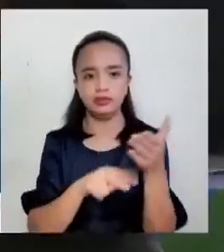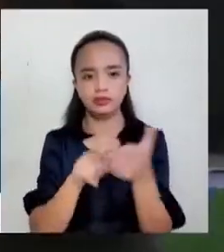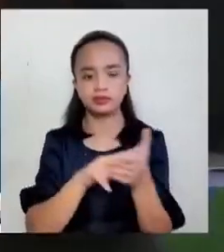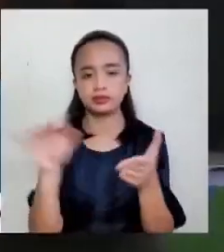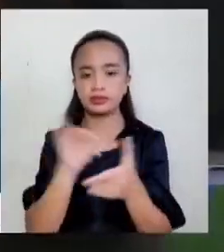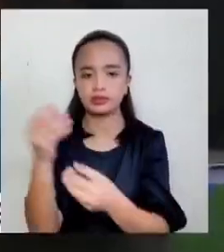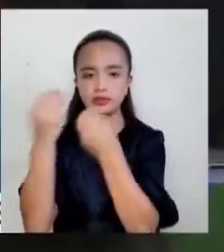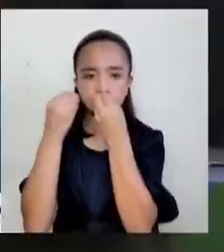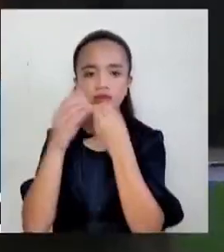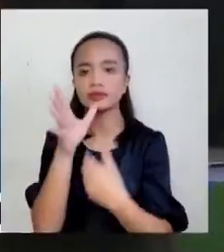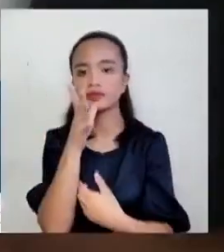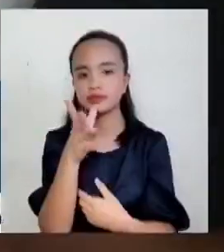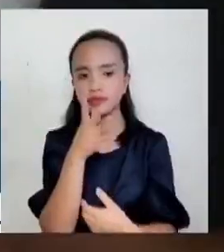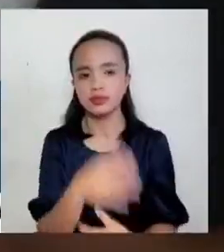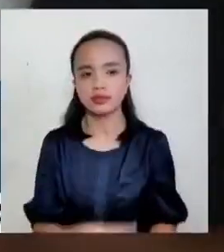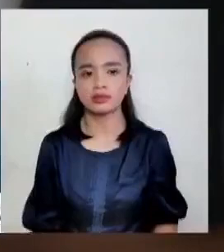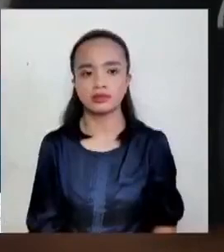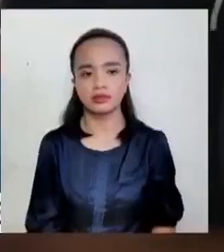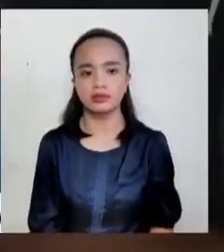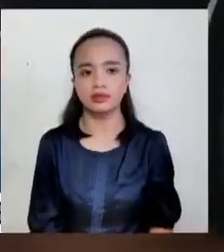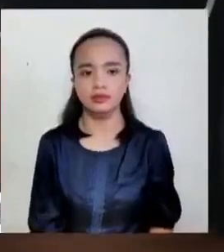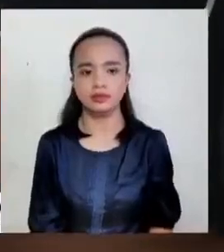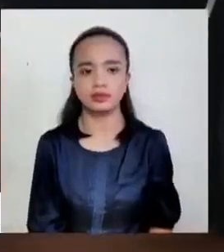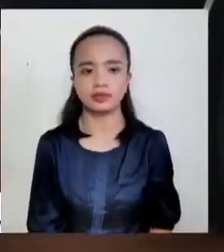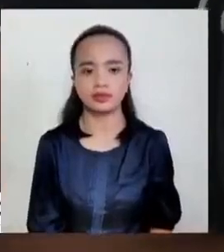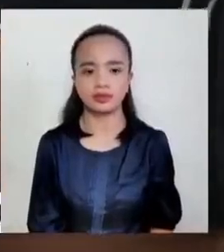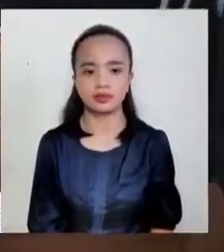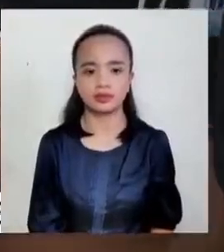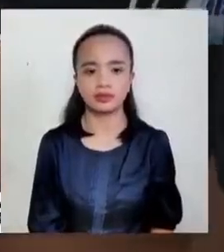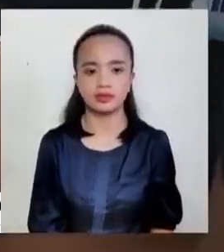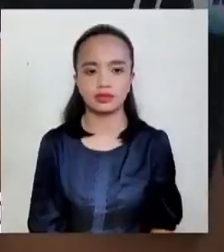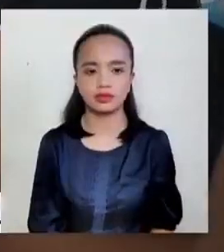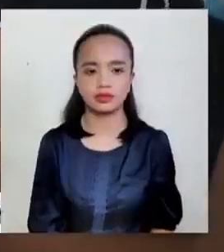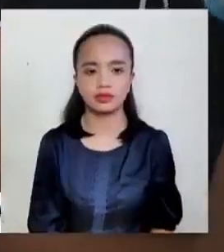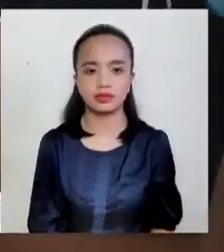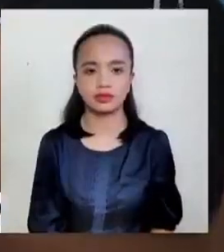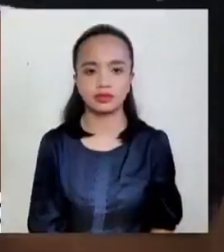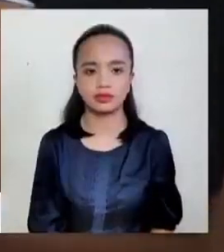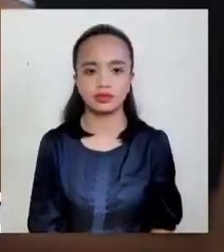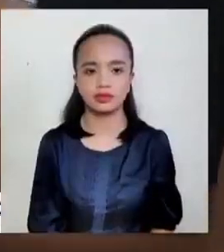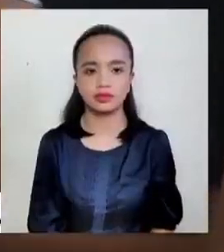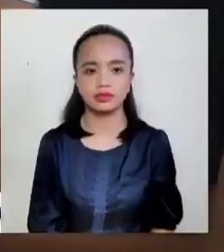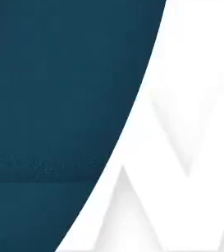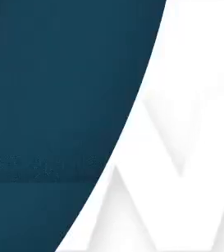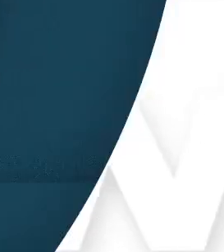her mother. Joyce Balancho, ABS-CBN News.